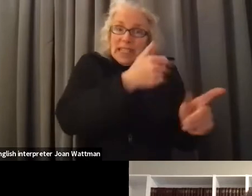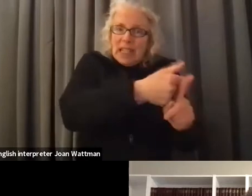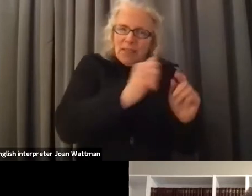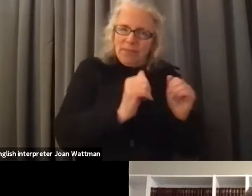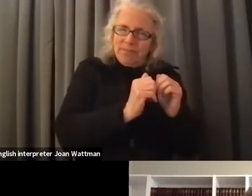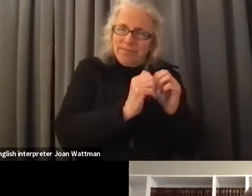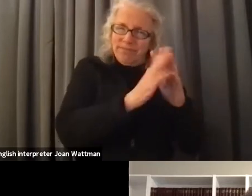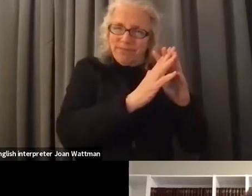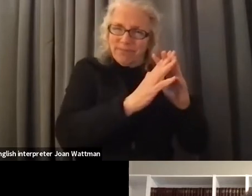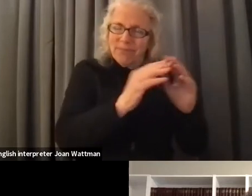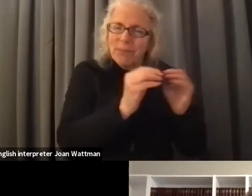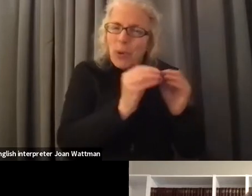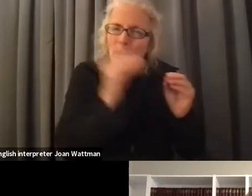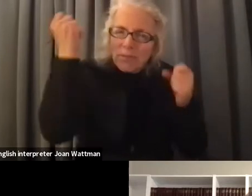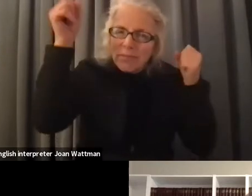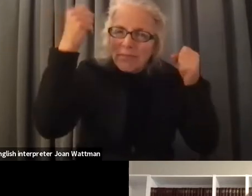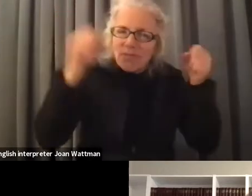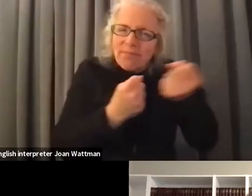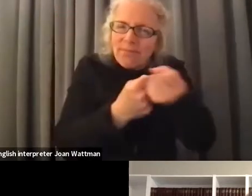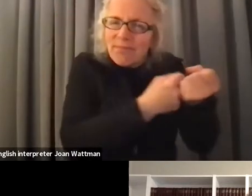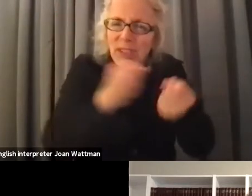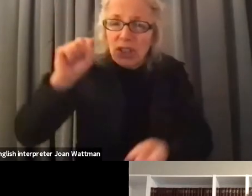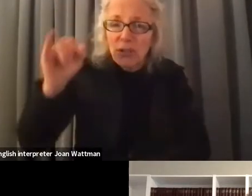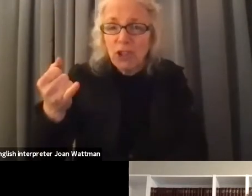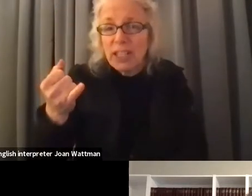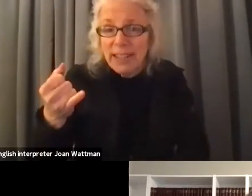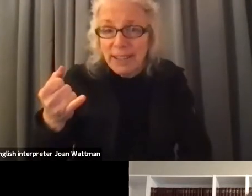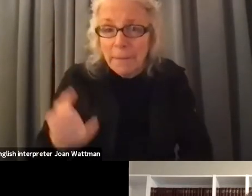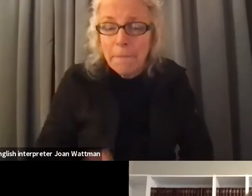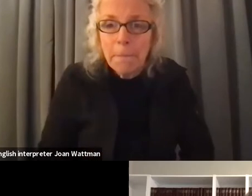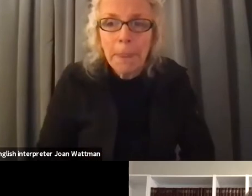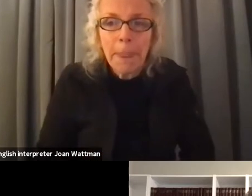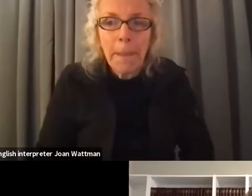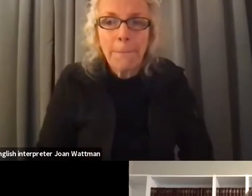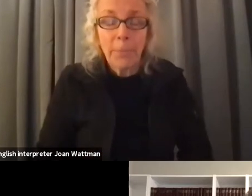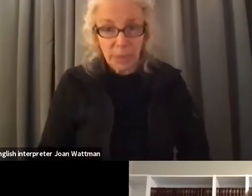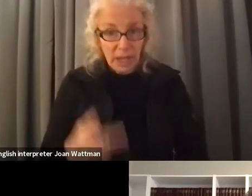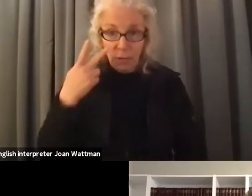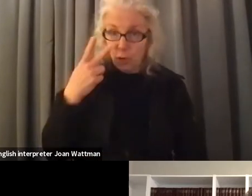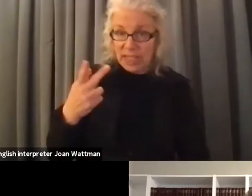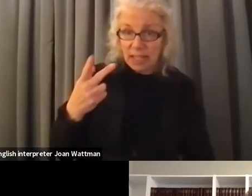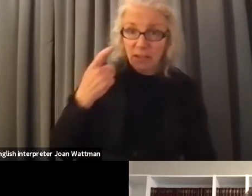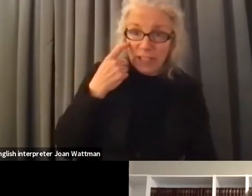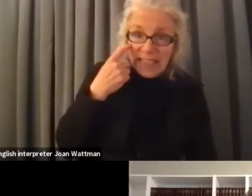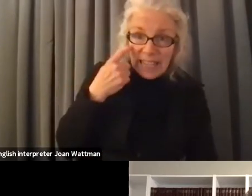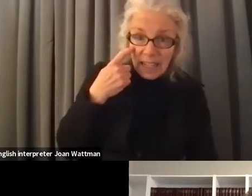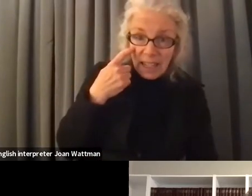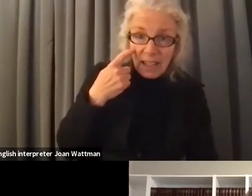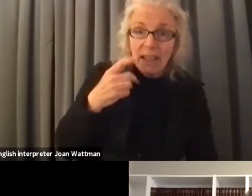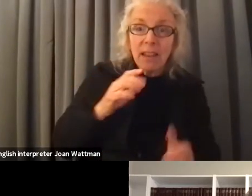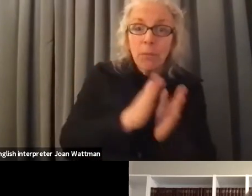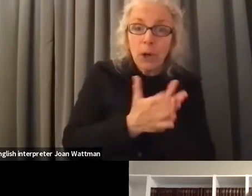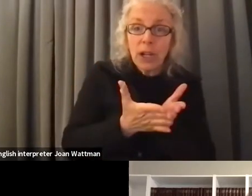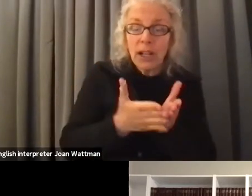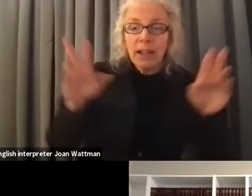Relationship building in support of social movements. This can be seen most recently in her aptly entitled book,